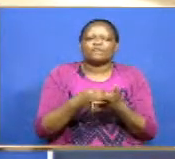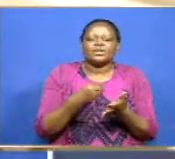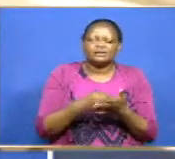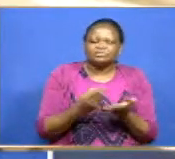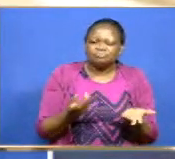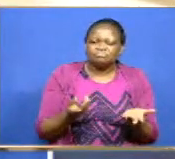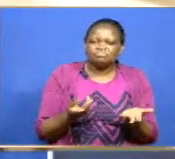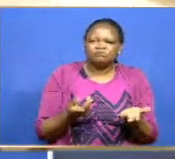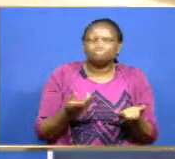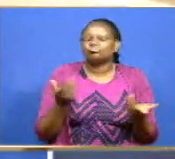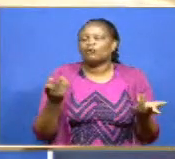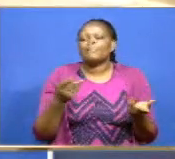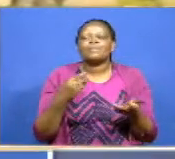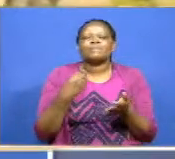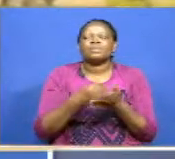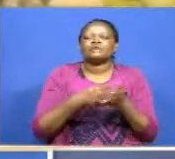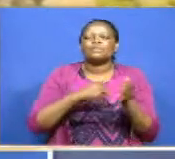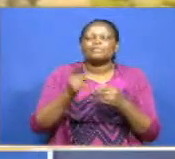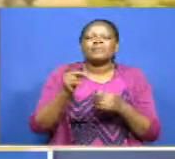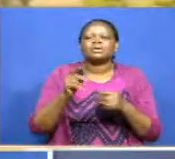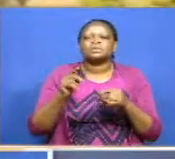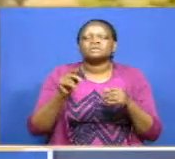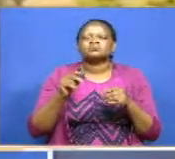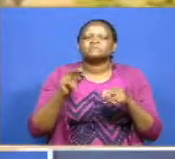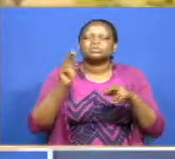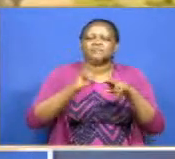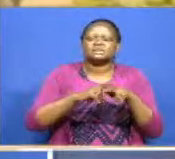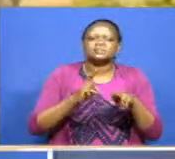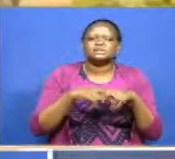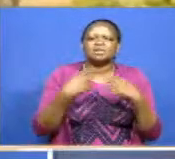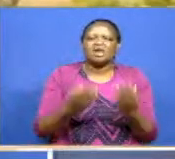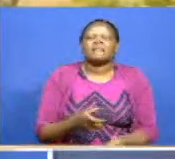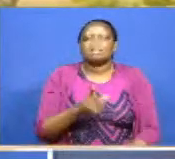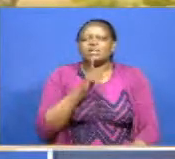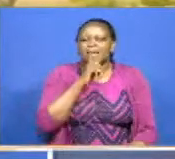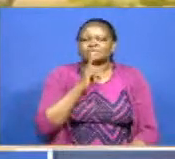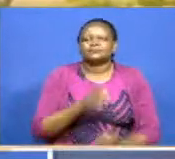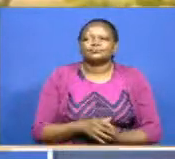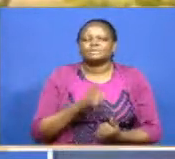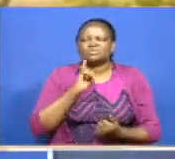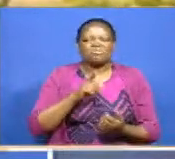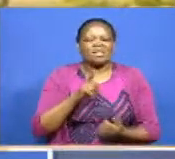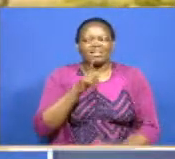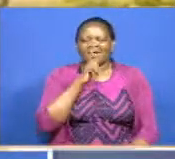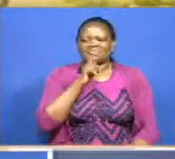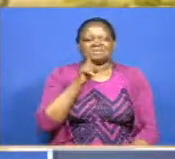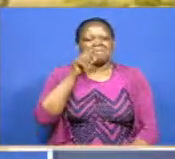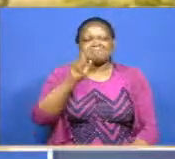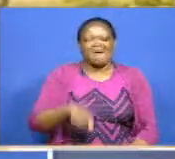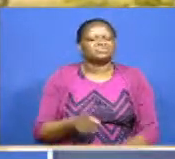na chakula cha mchana. So, and we have told our schools that lunch is not